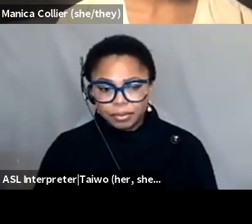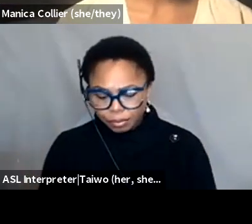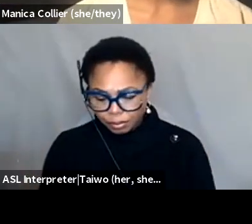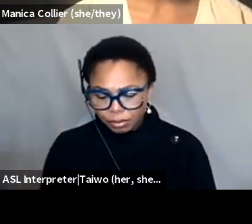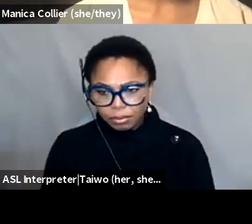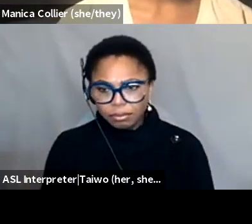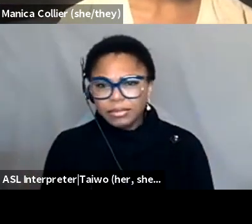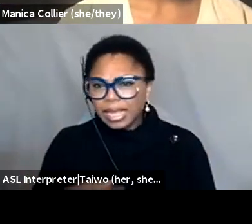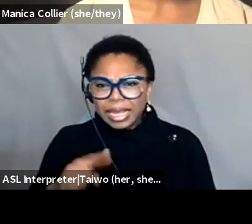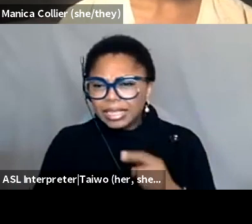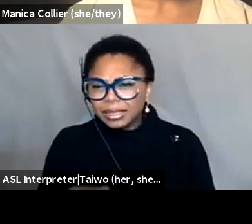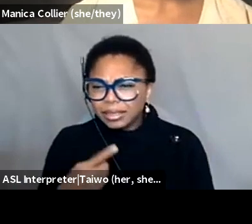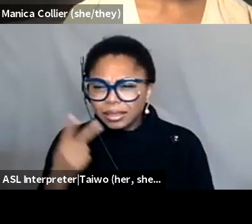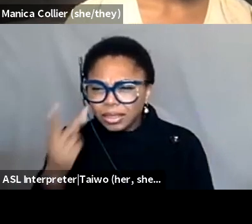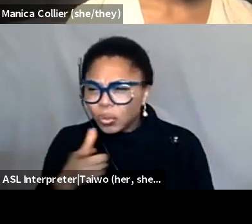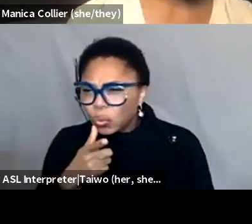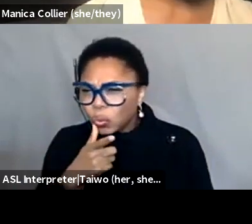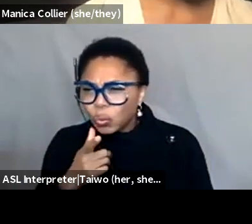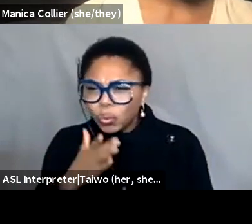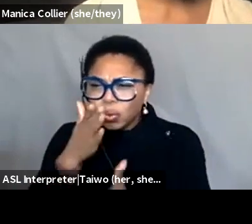I actually can't see who's talking.